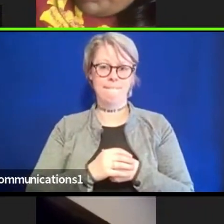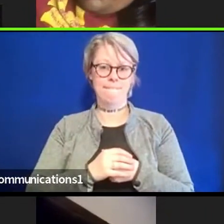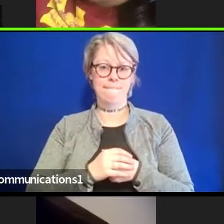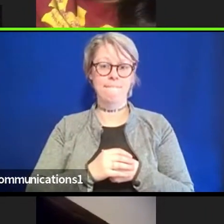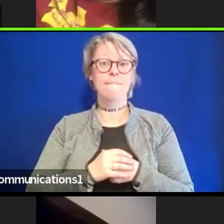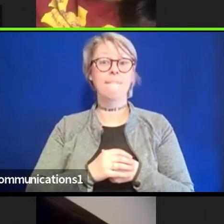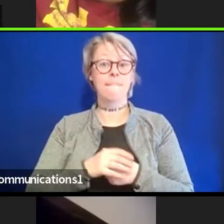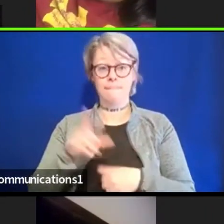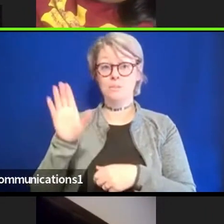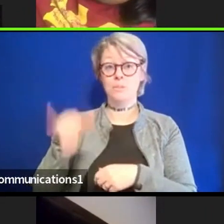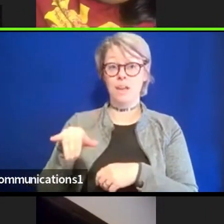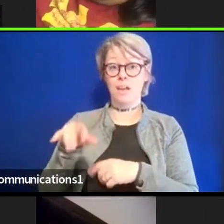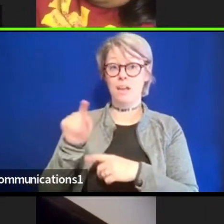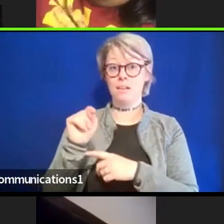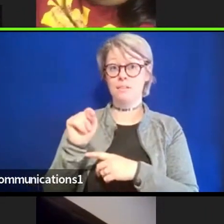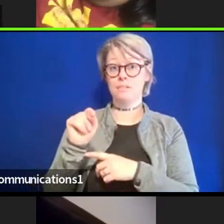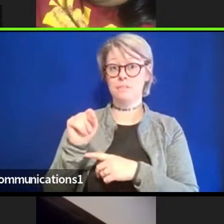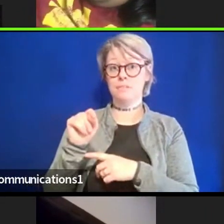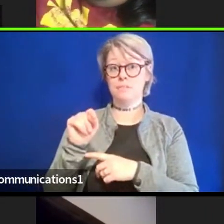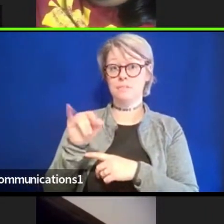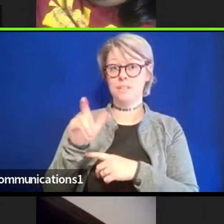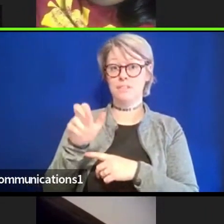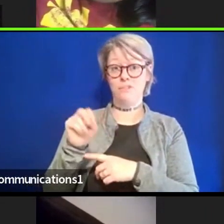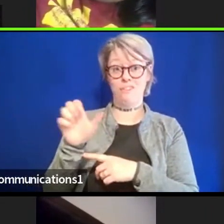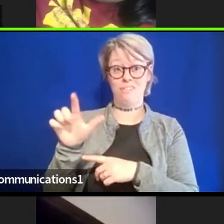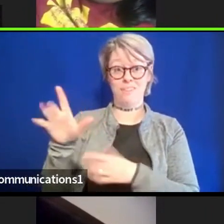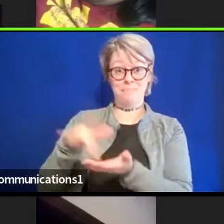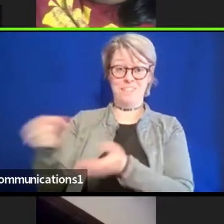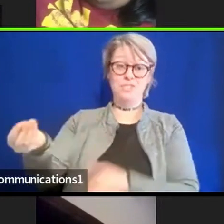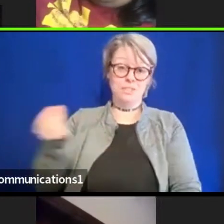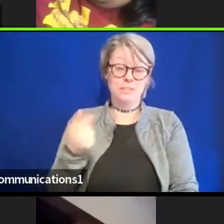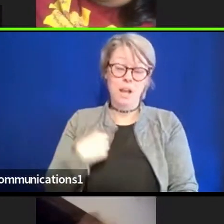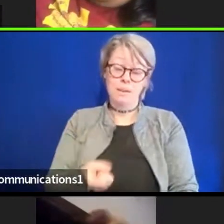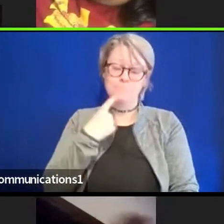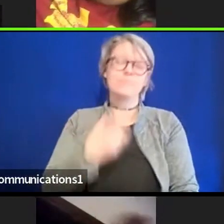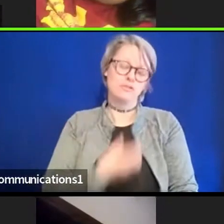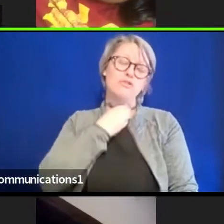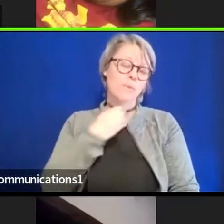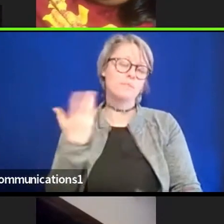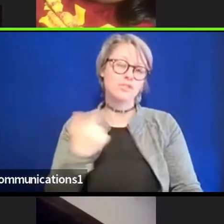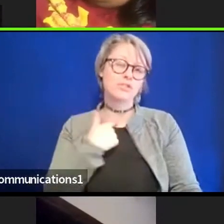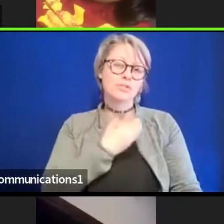Tylenol pill, especially the Tylenol pill, I choked on it and I had to cough it